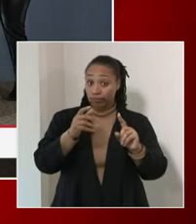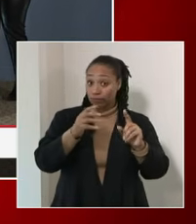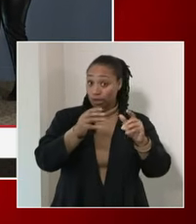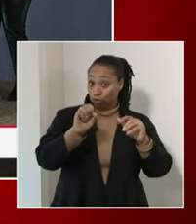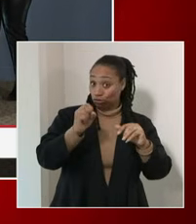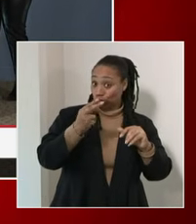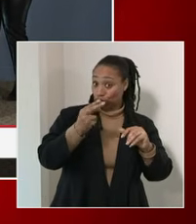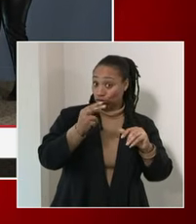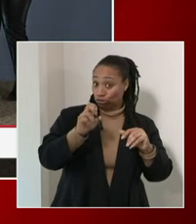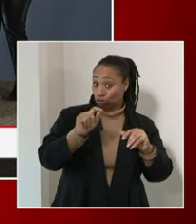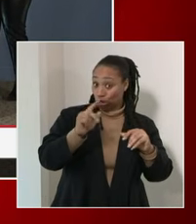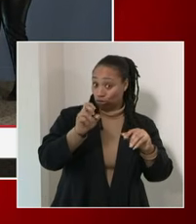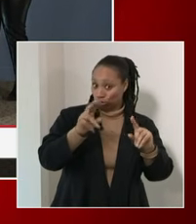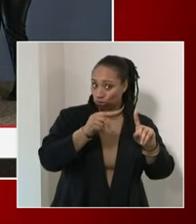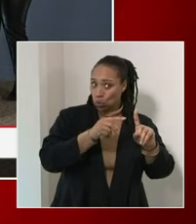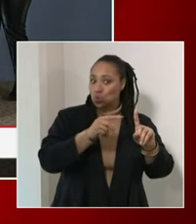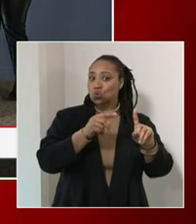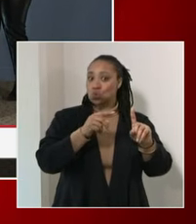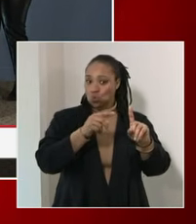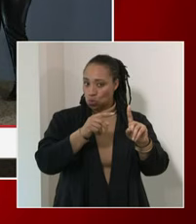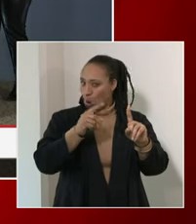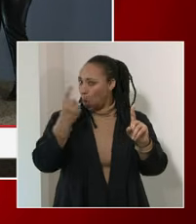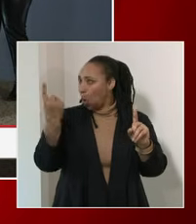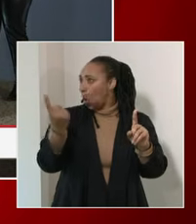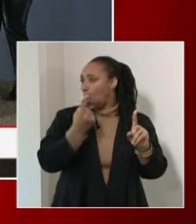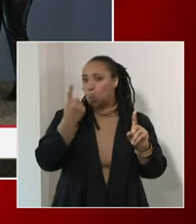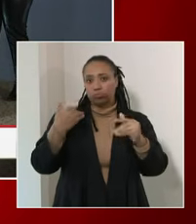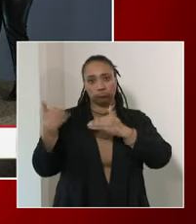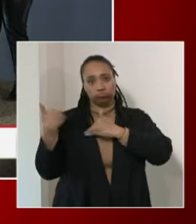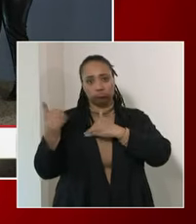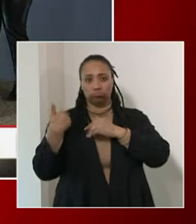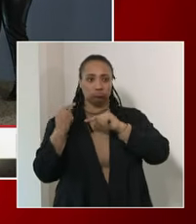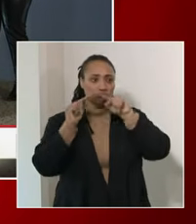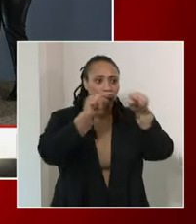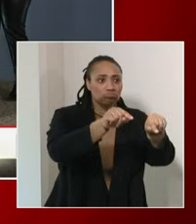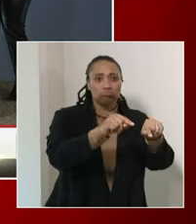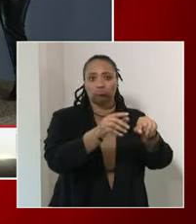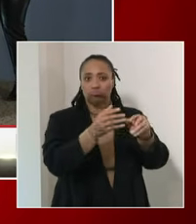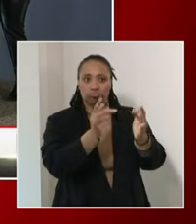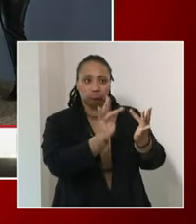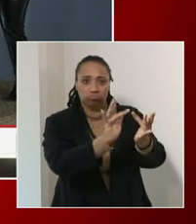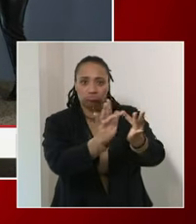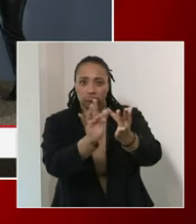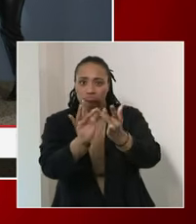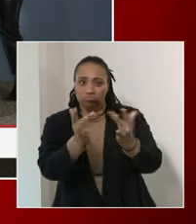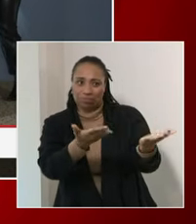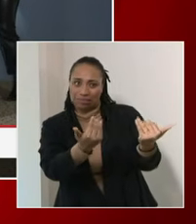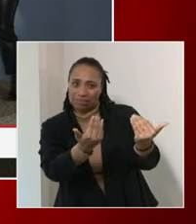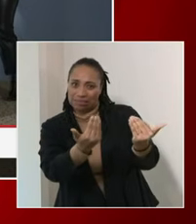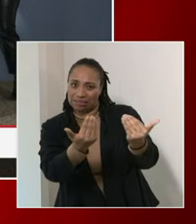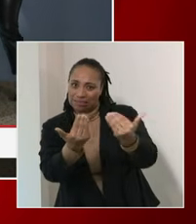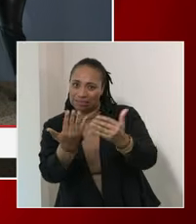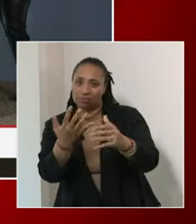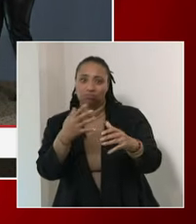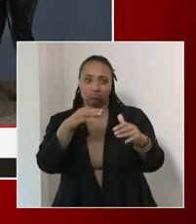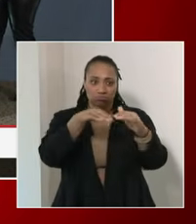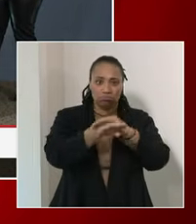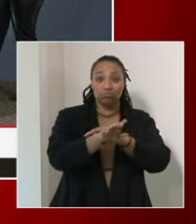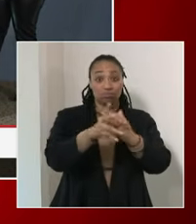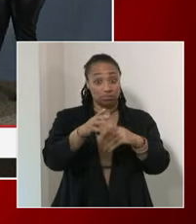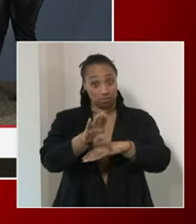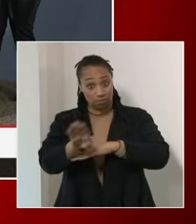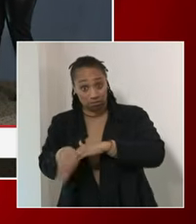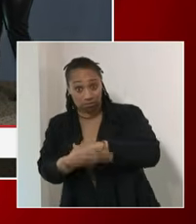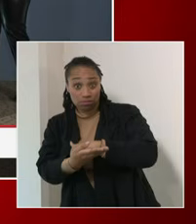outreach since before the snow. We had extended outreach in the evenings and in the weekends, not just homeless street outreach, as